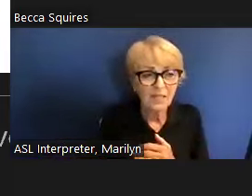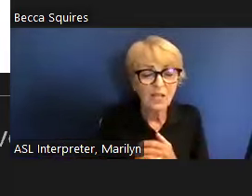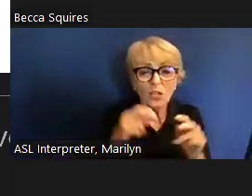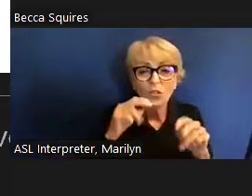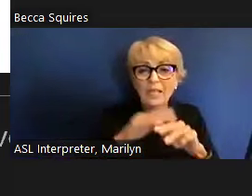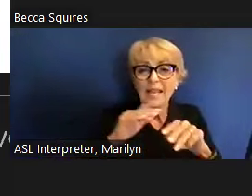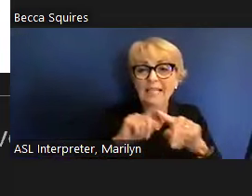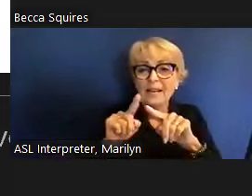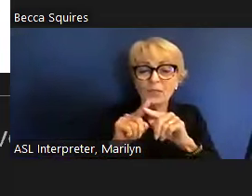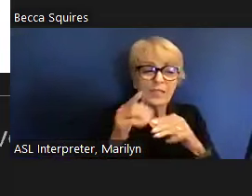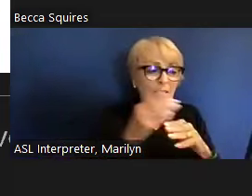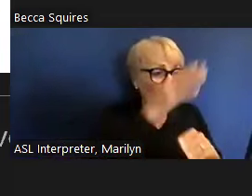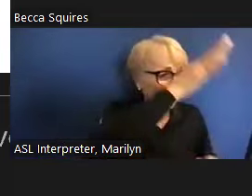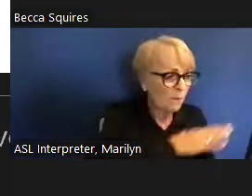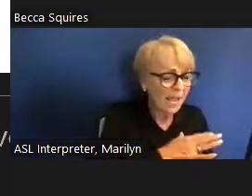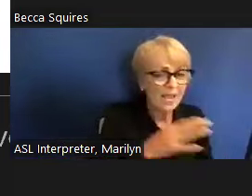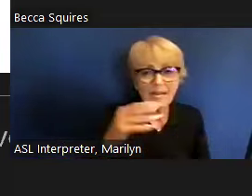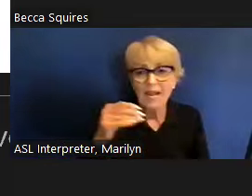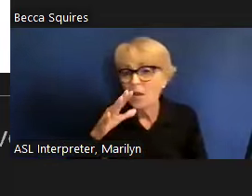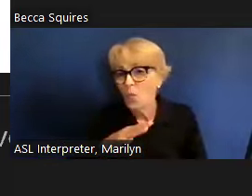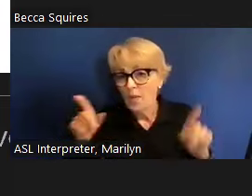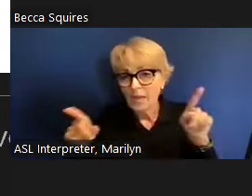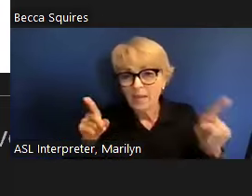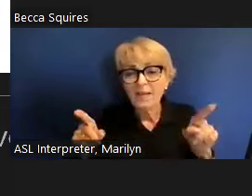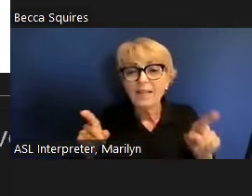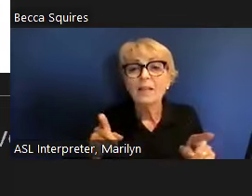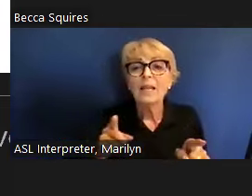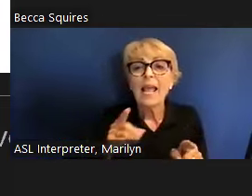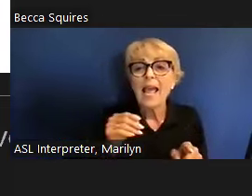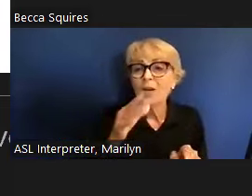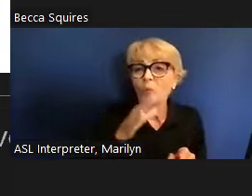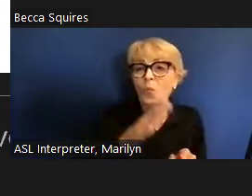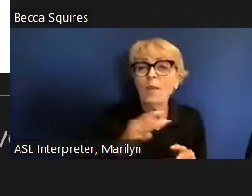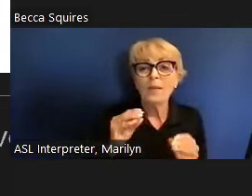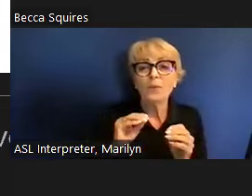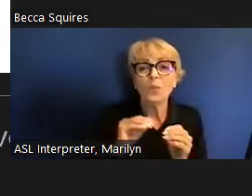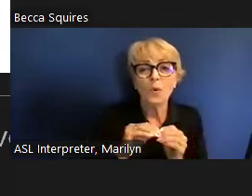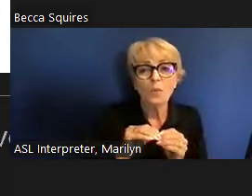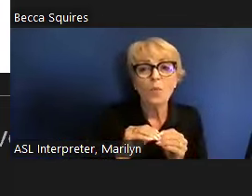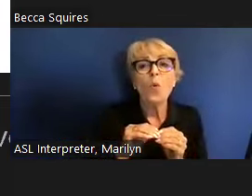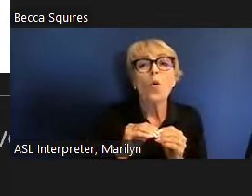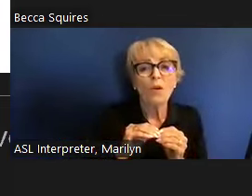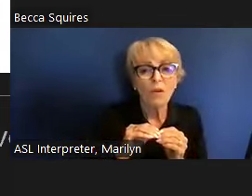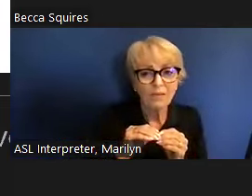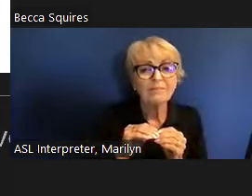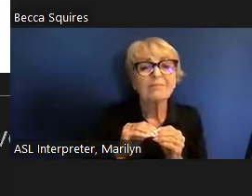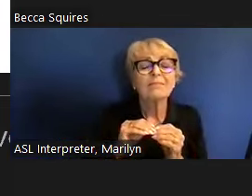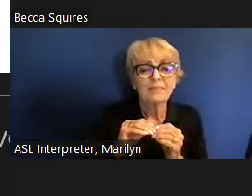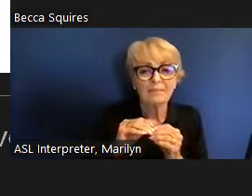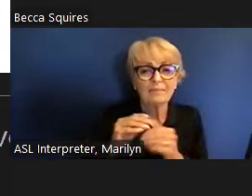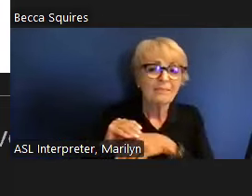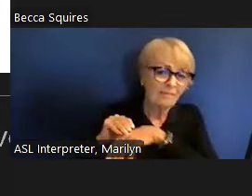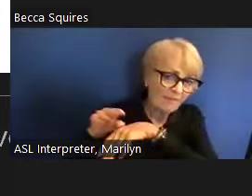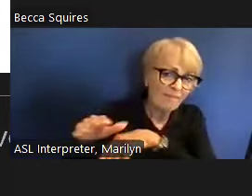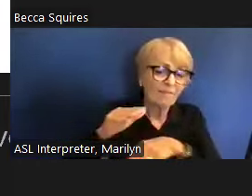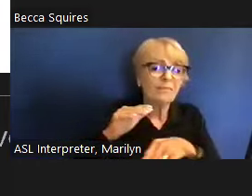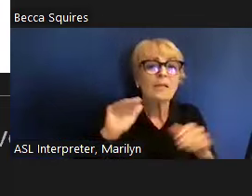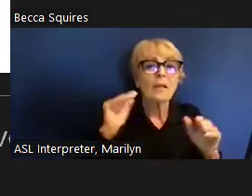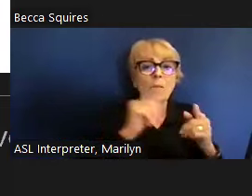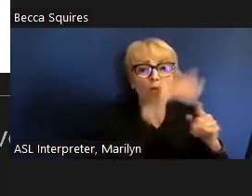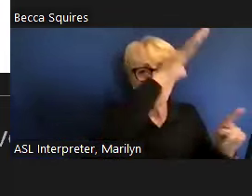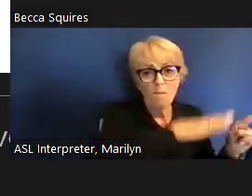and women. And you can see here that that women are more preferentially affected than men.